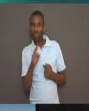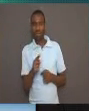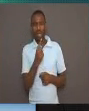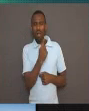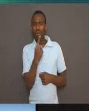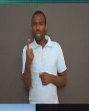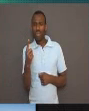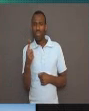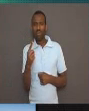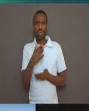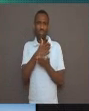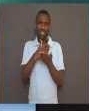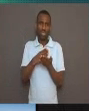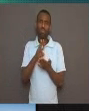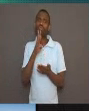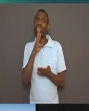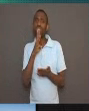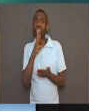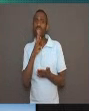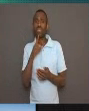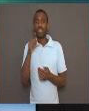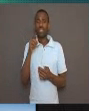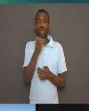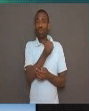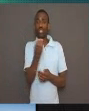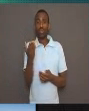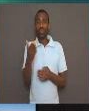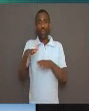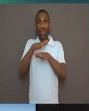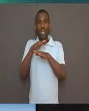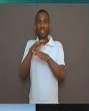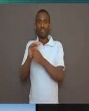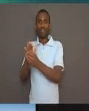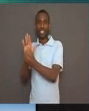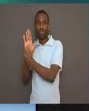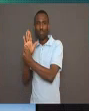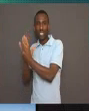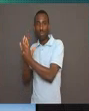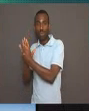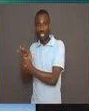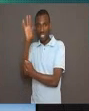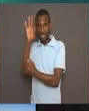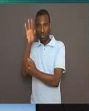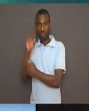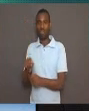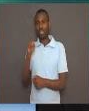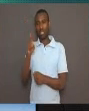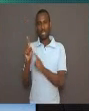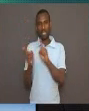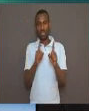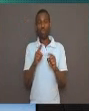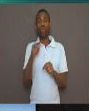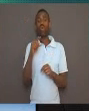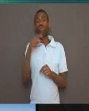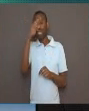water stays attached to the object. This is due to